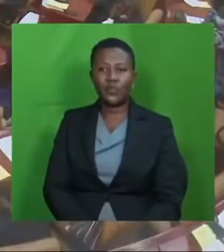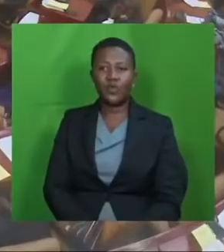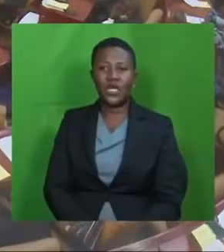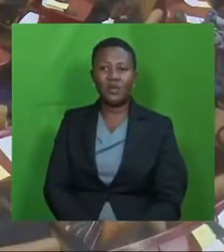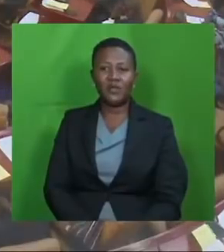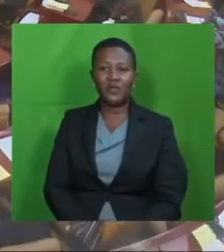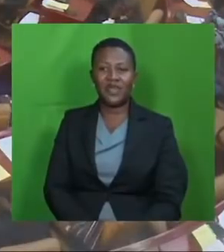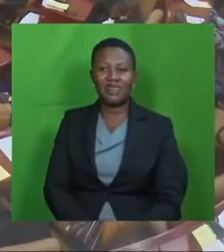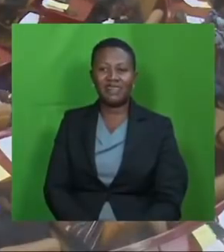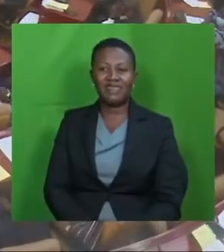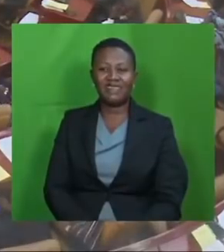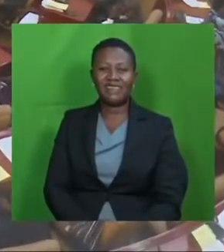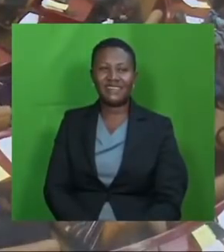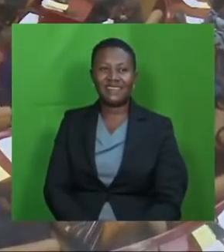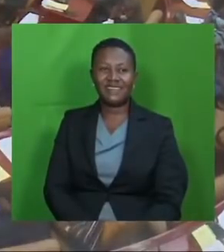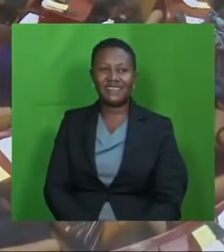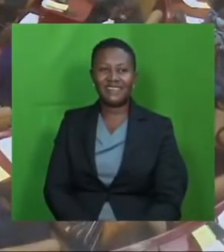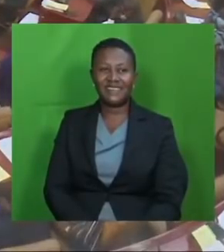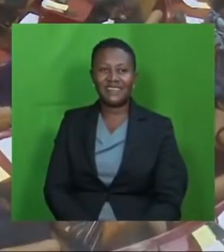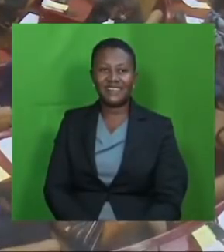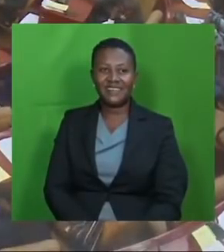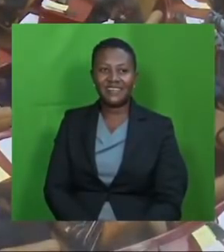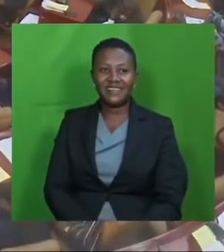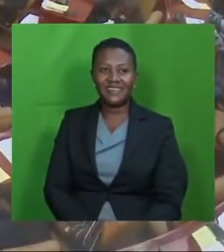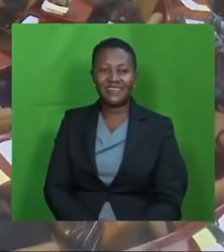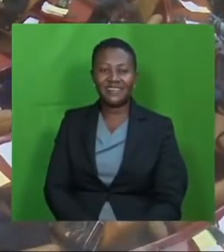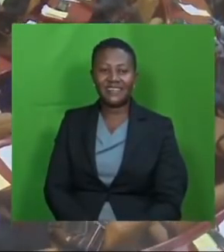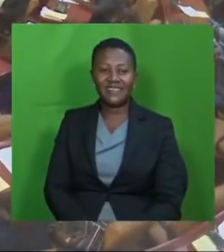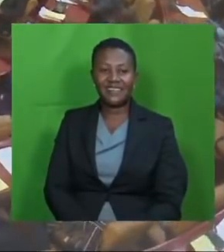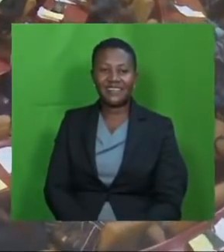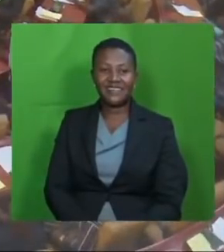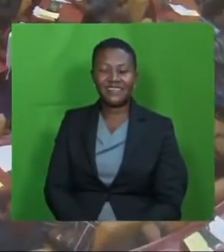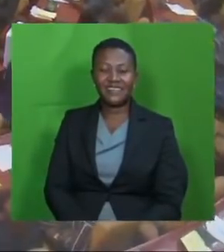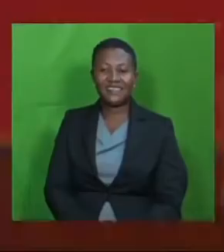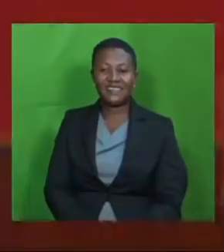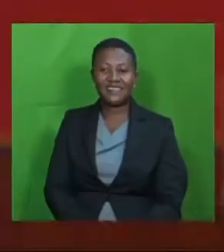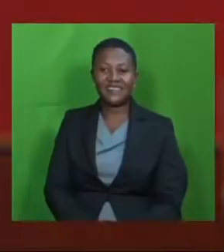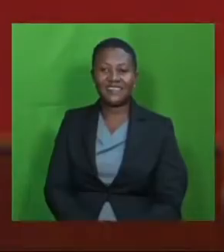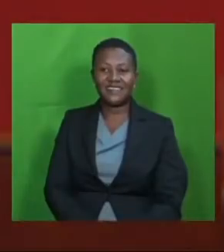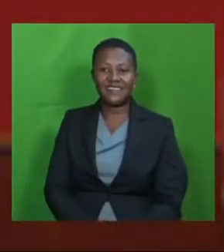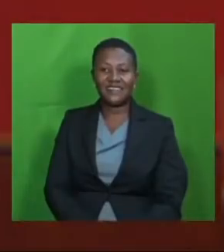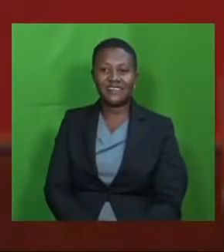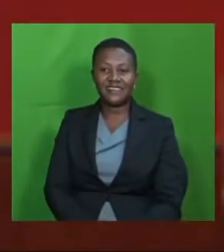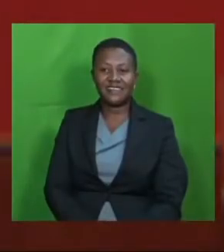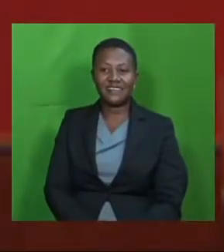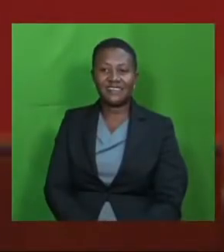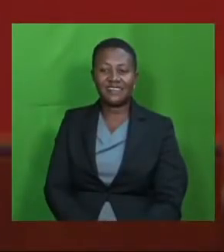Wait, he's waving. No, he's waving. No.